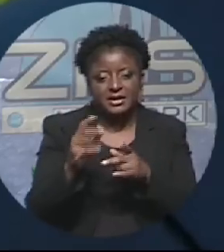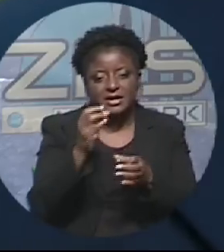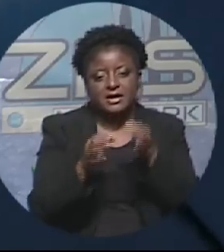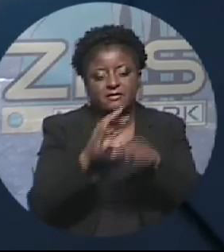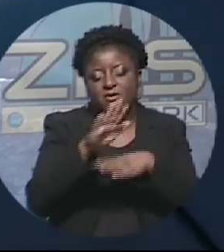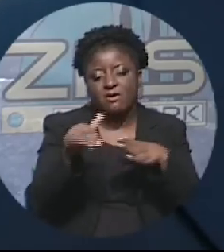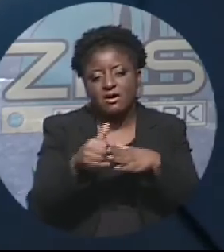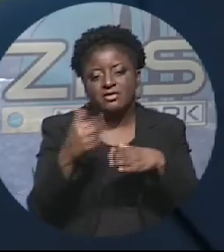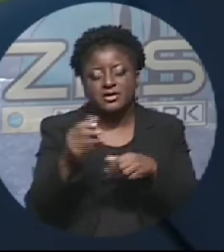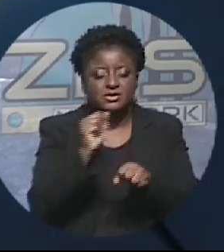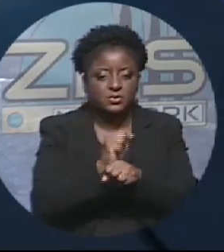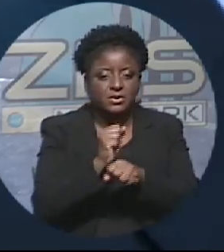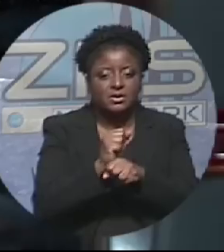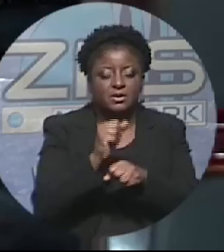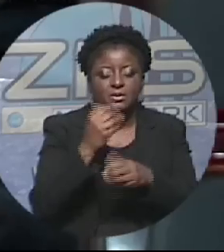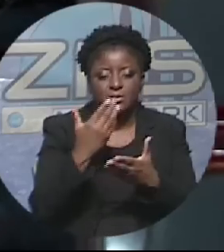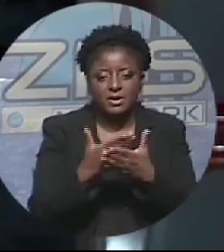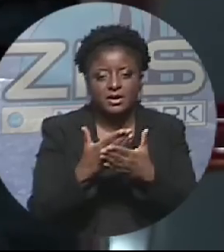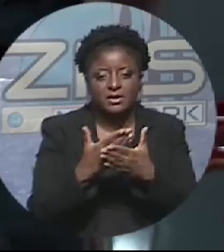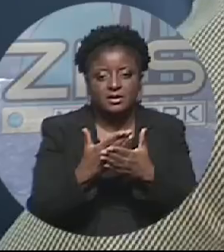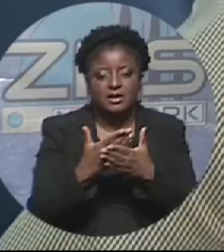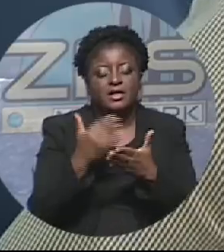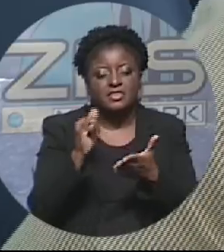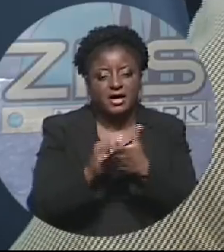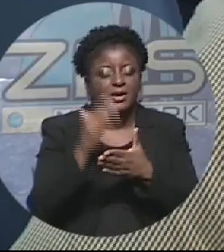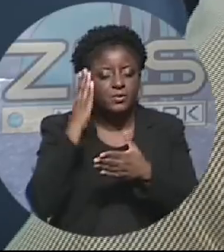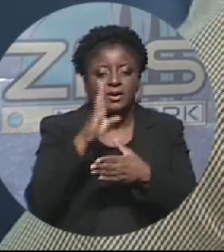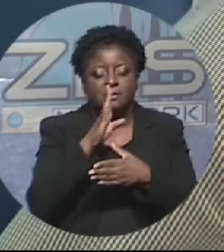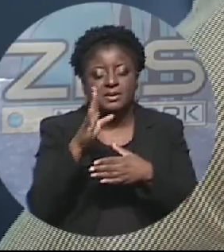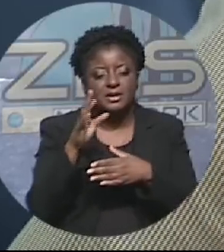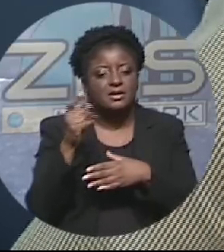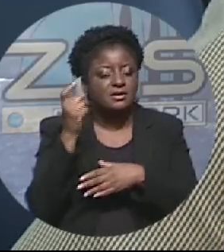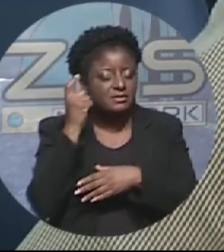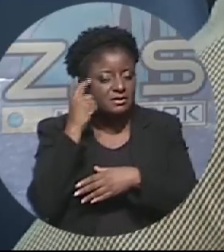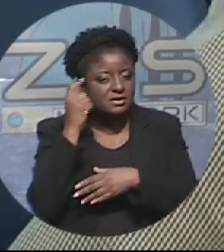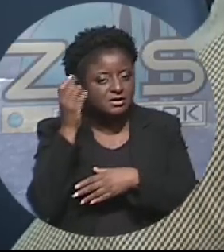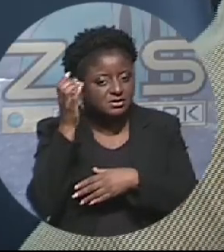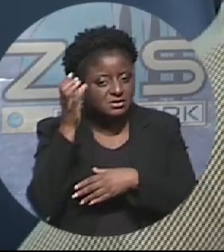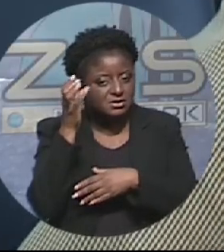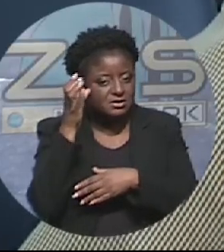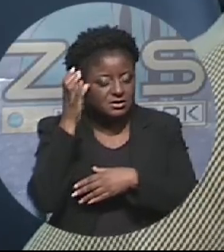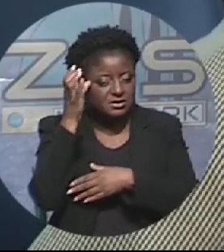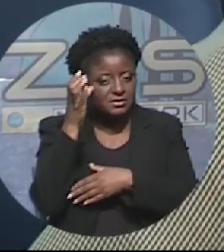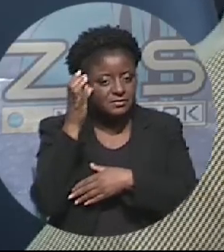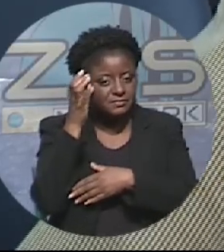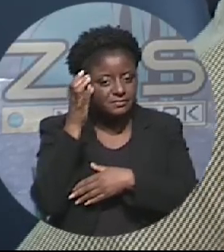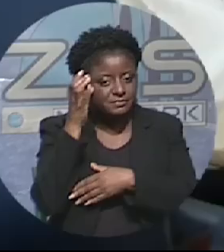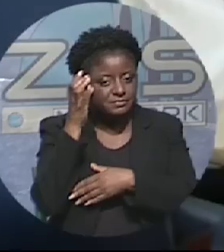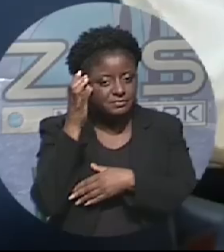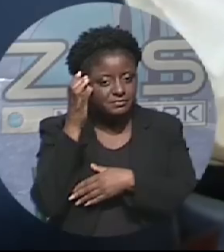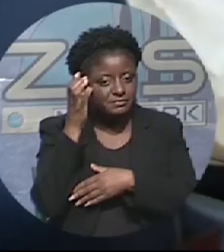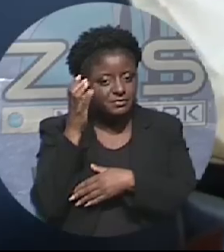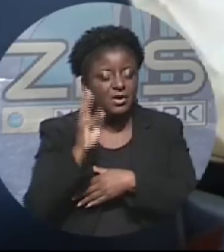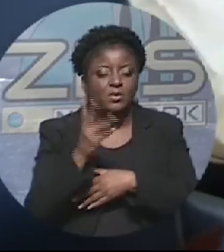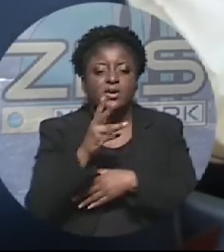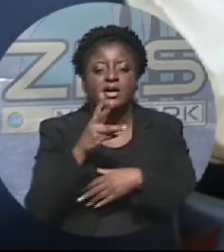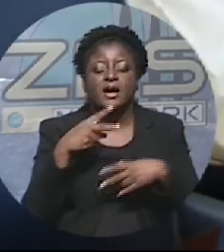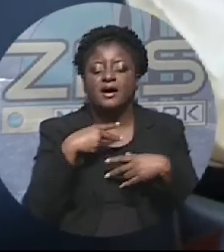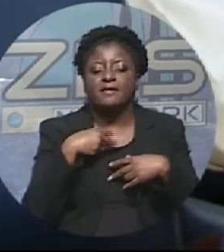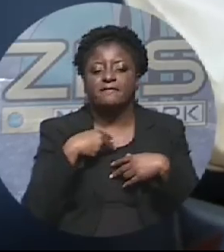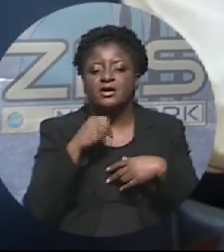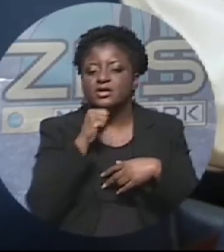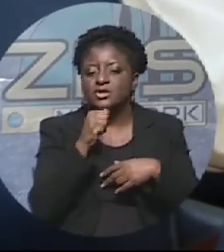together, that will be still considered. At their recent press conference, there appeared to be some disconnect, saying that they haven't really met with government on the